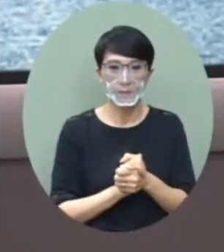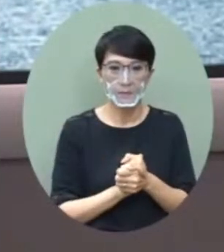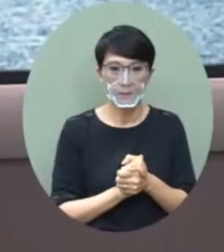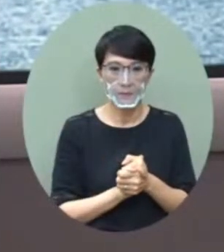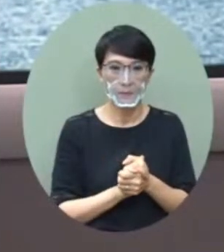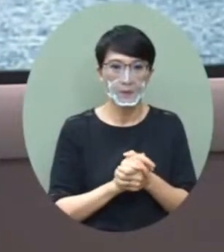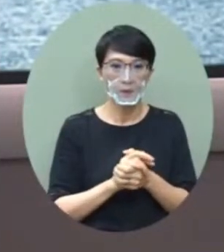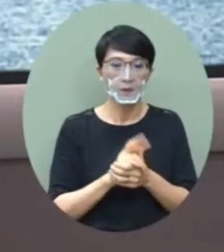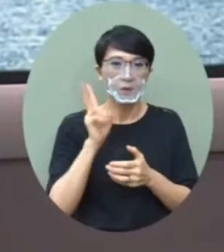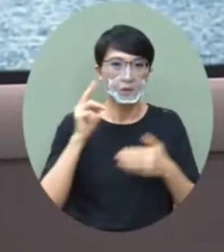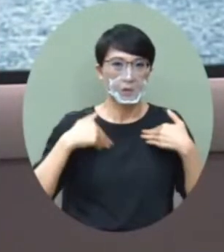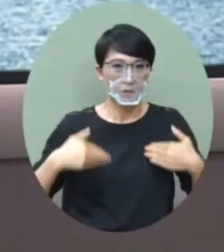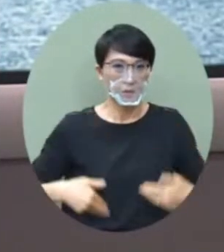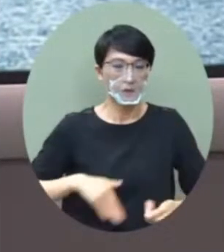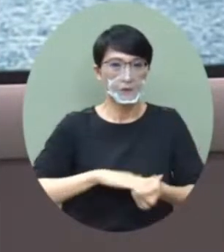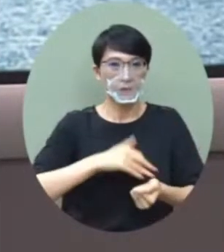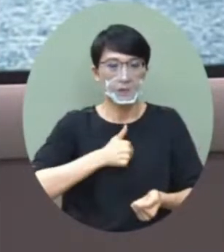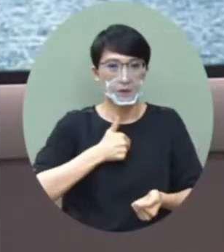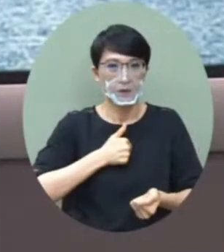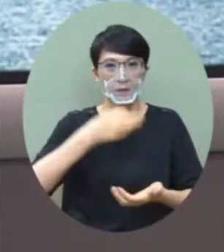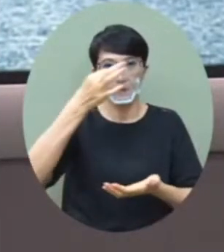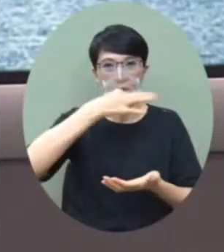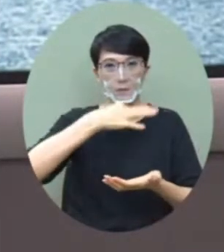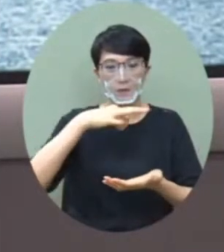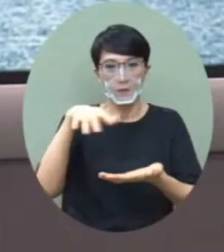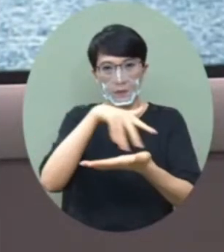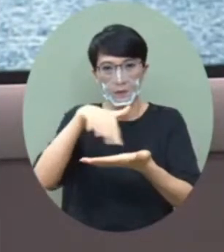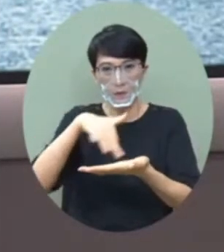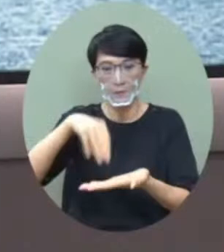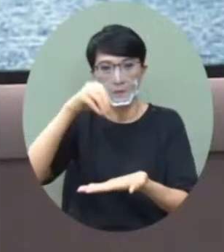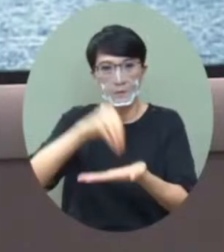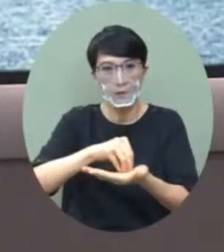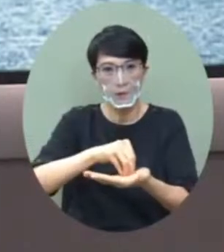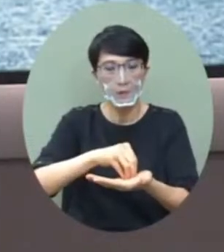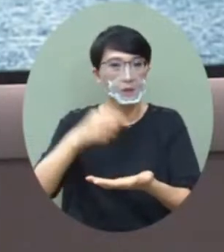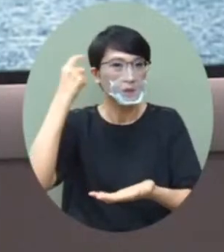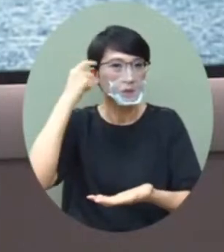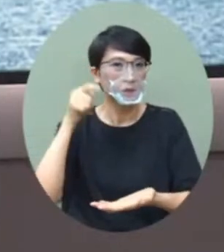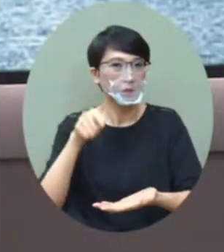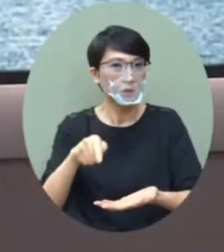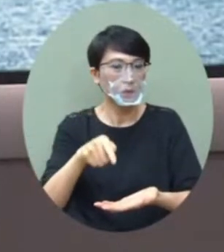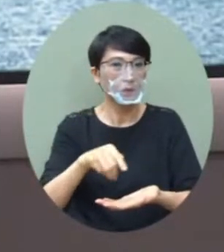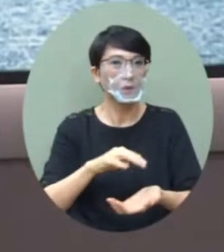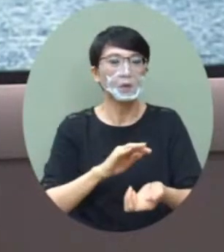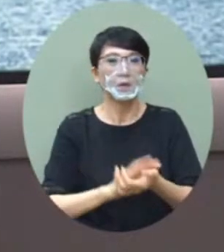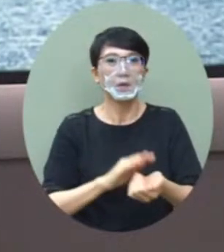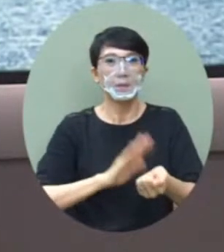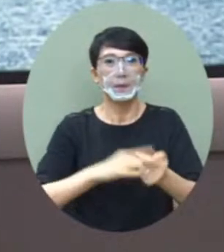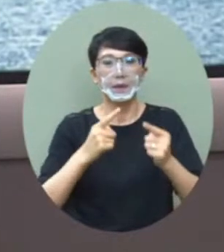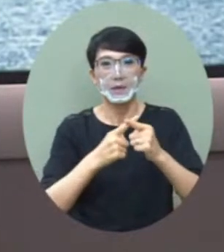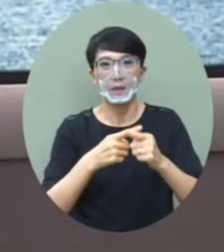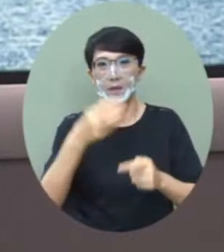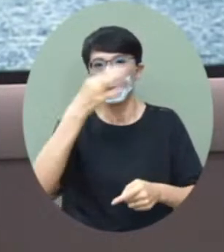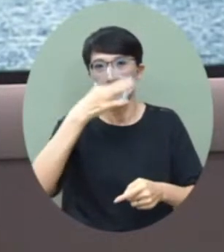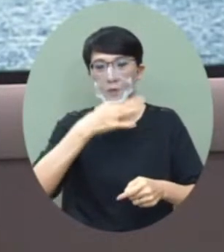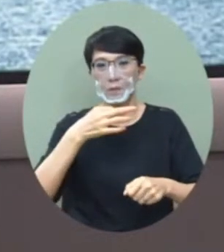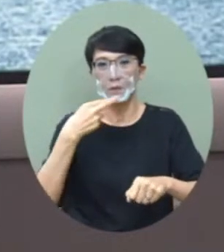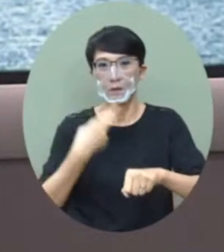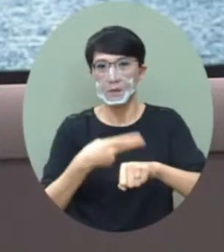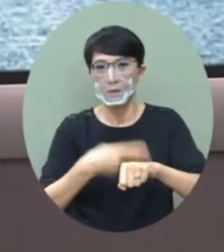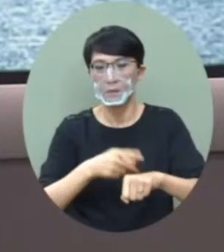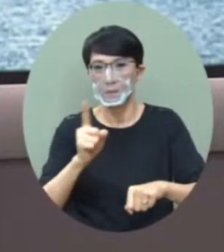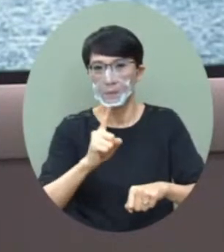the clinical guidelines are already for every doctor to see. Besides, a doctor